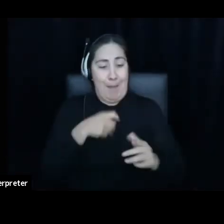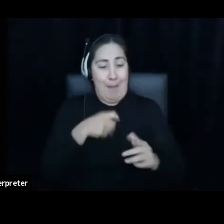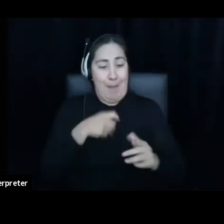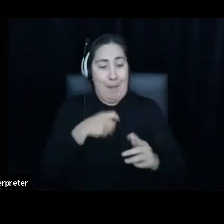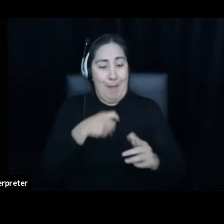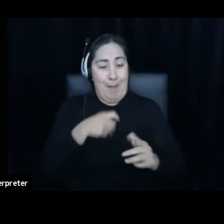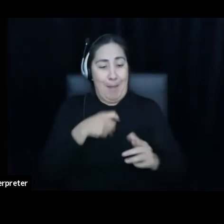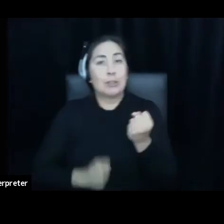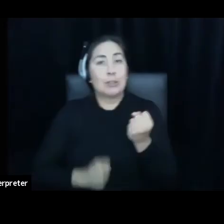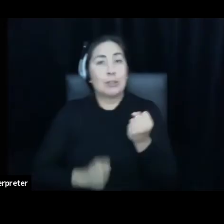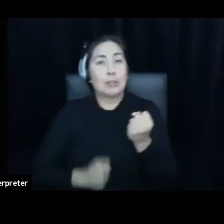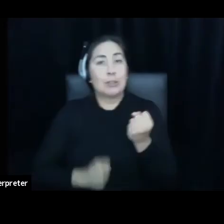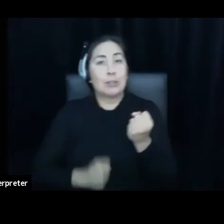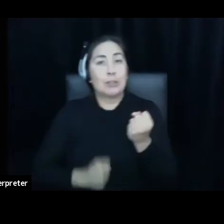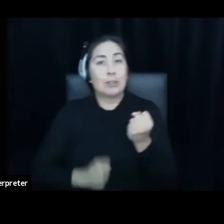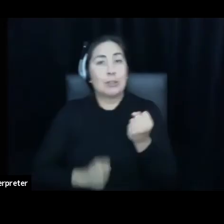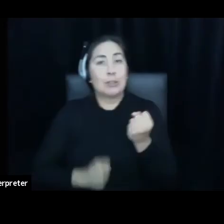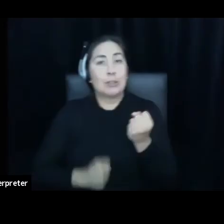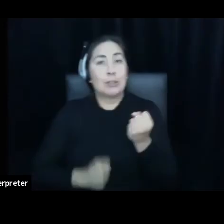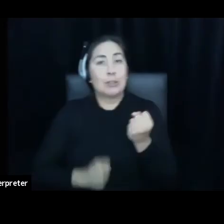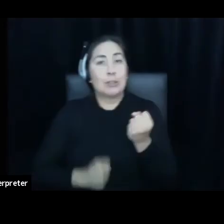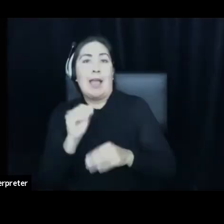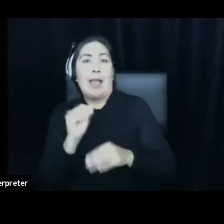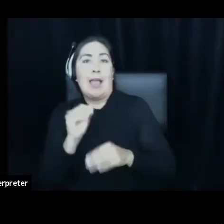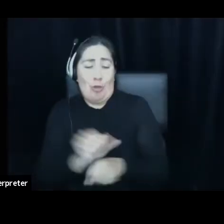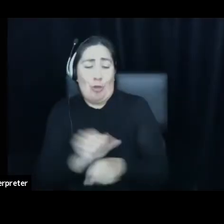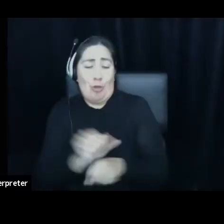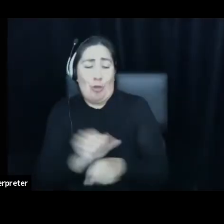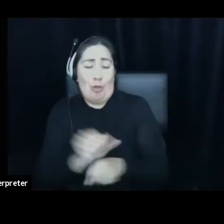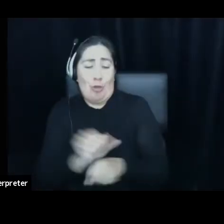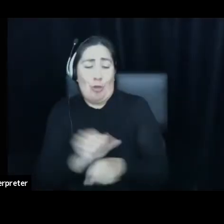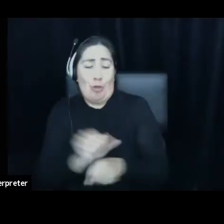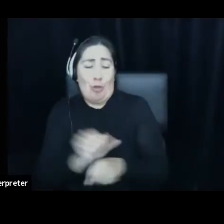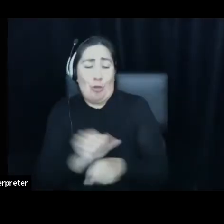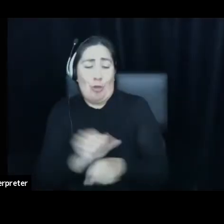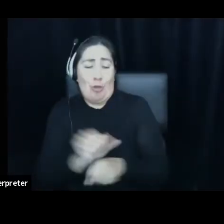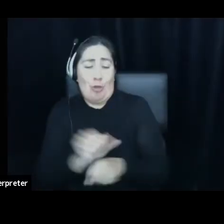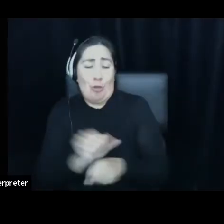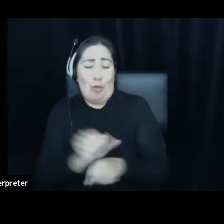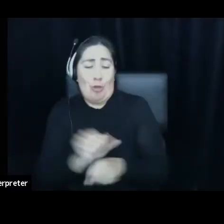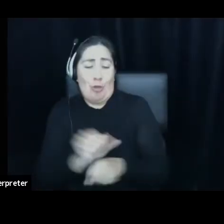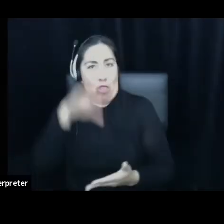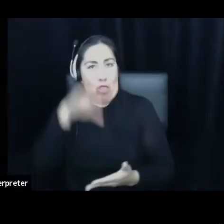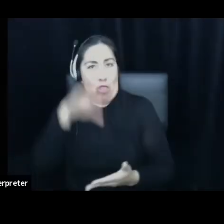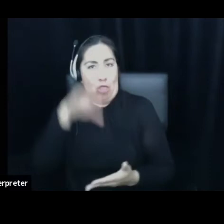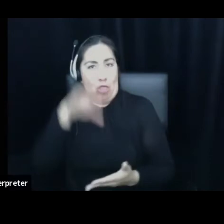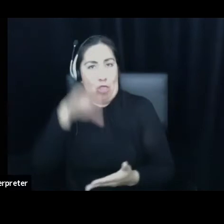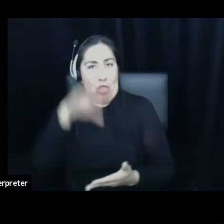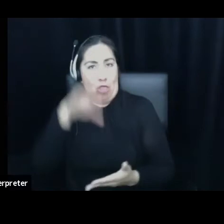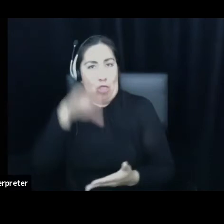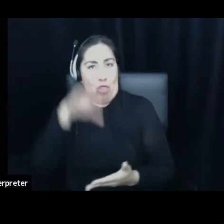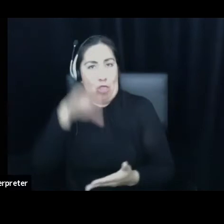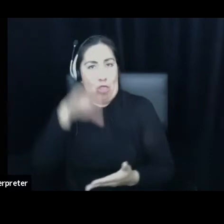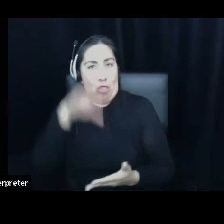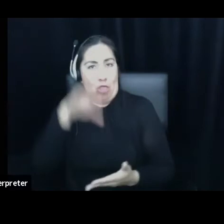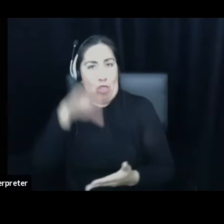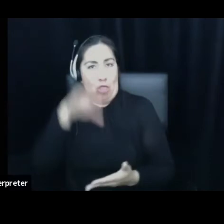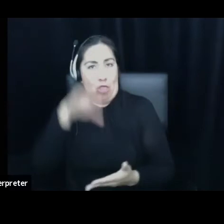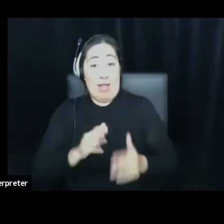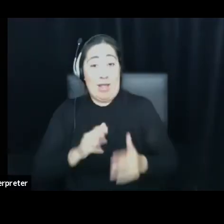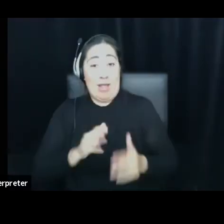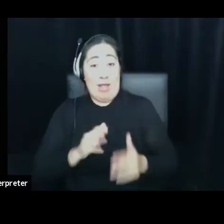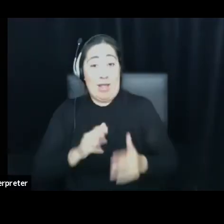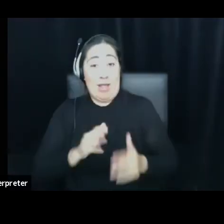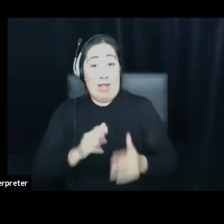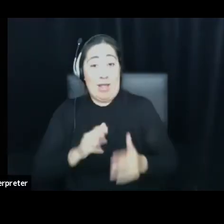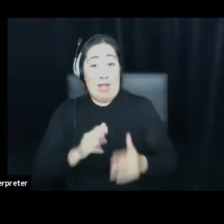My personal way of being in solidarity is that I'm trying to give away my money in direct proportion to my white